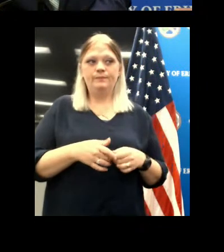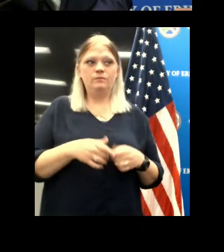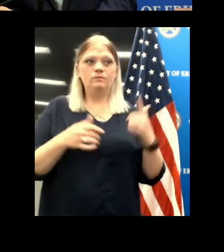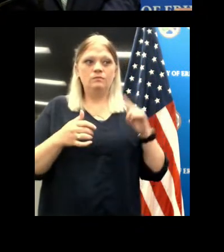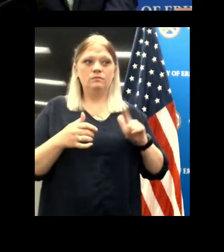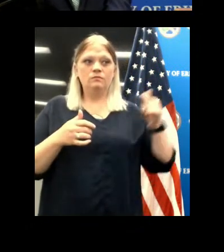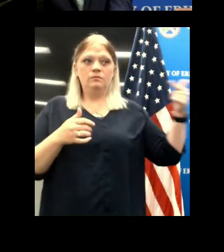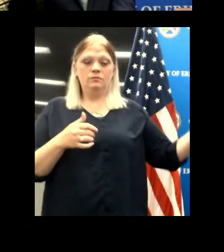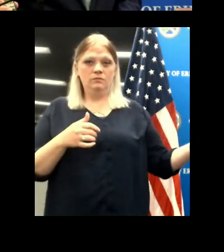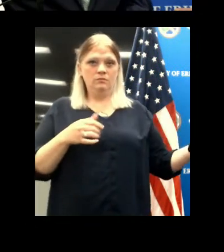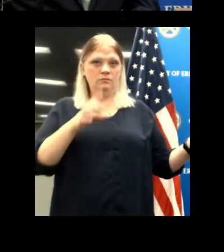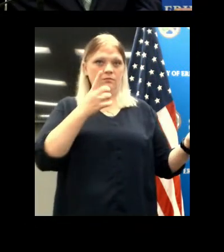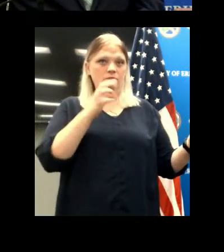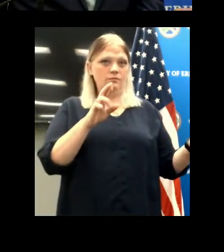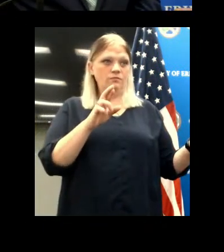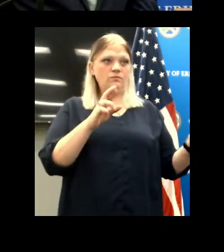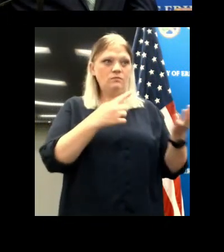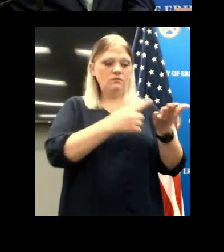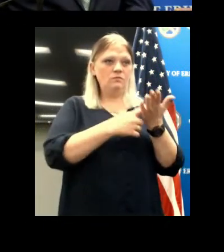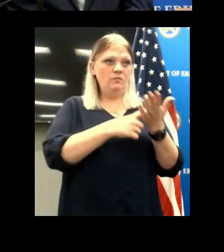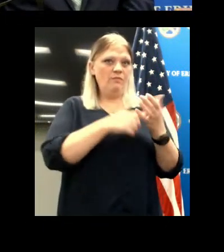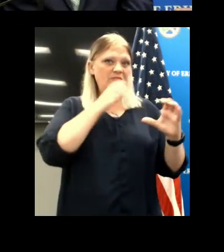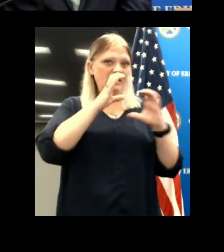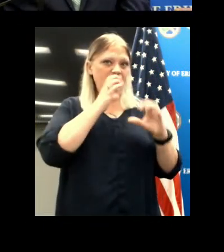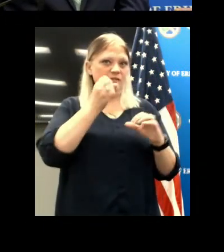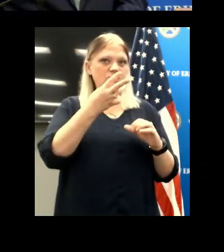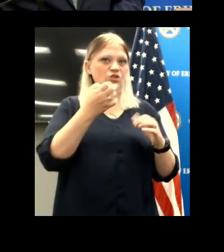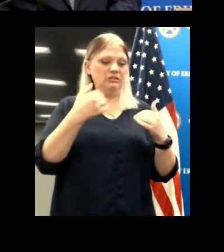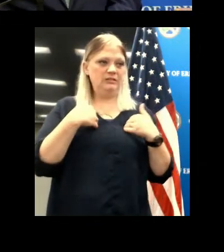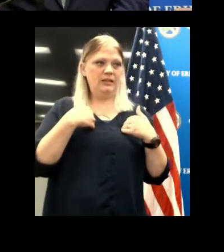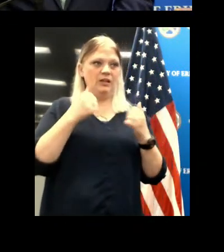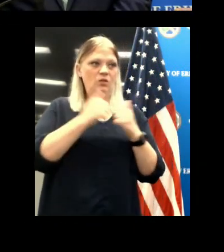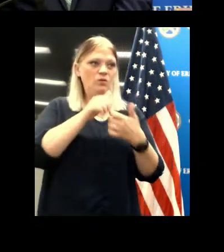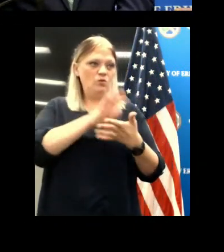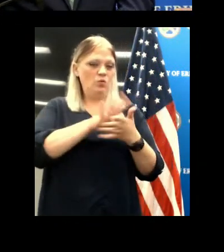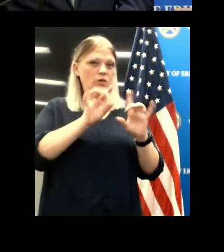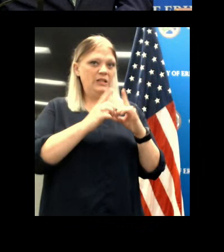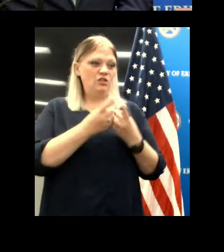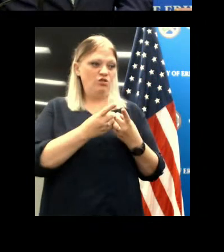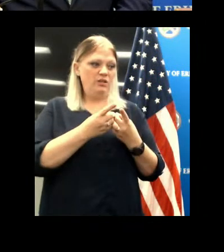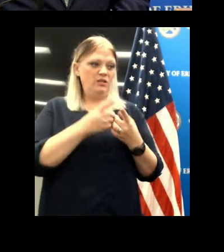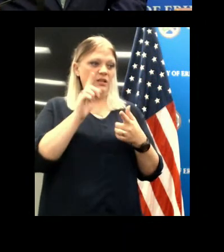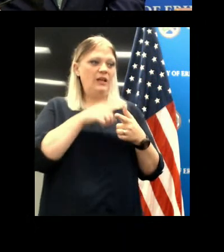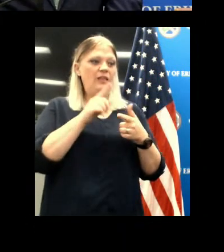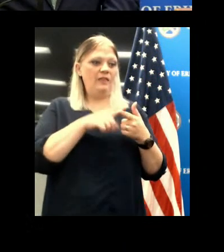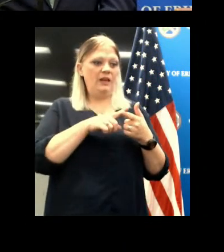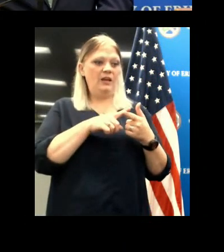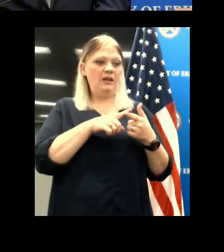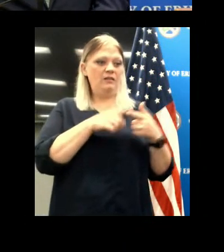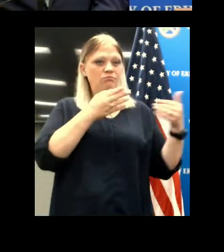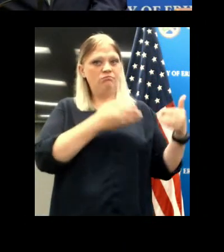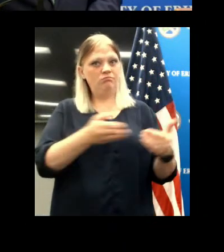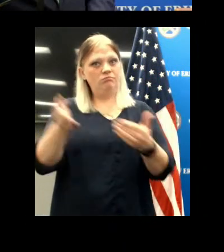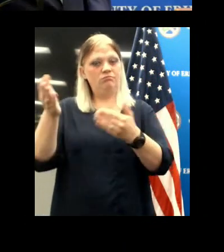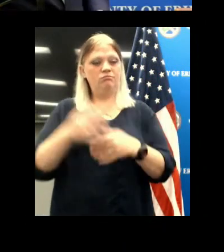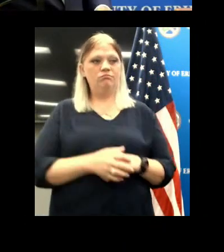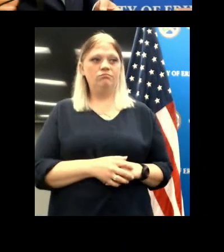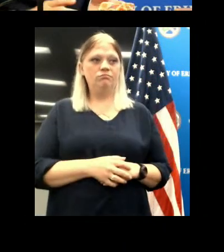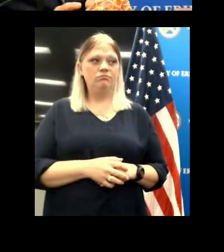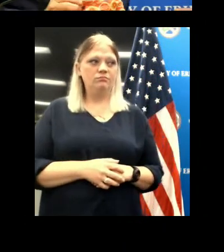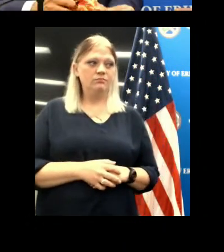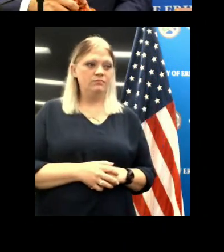turn it over to the doctor, talk a little bit more about some of the conversations she's had with regards to school districts on schools, and then move on to the rest.